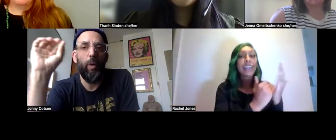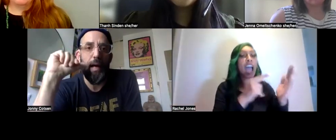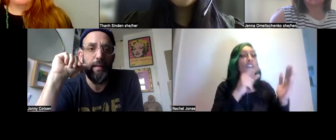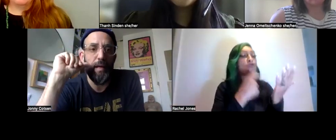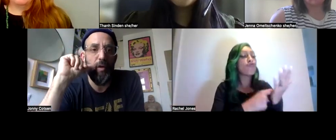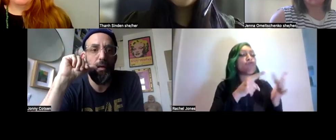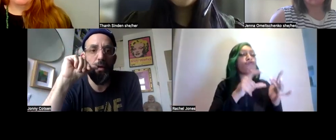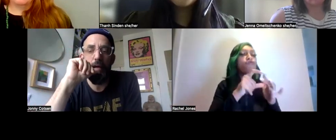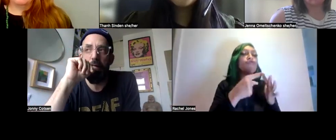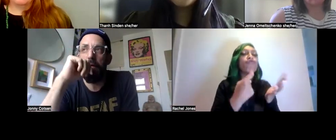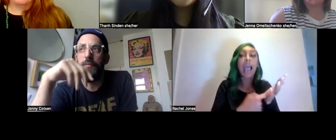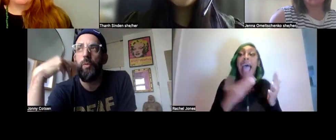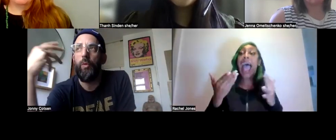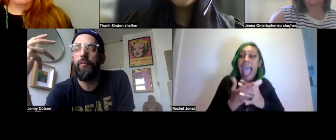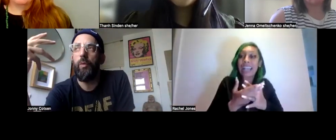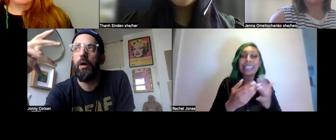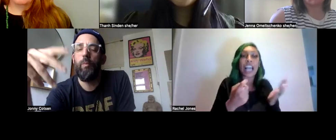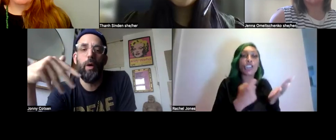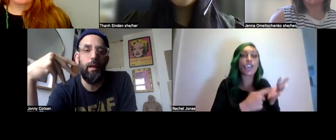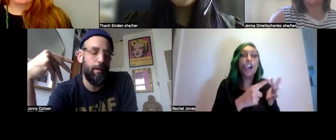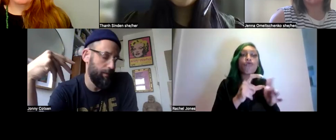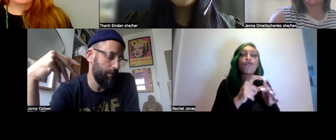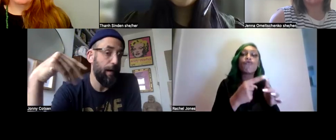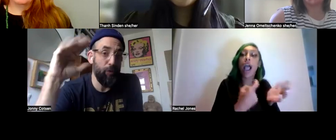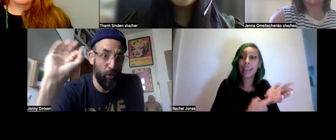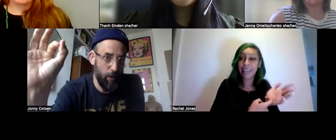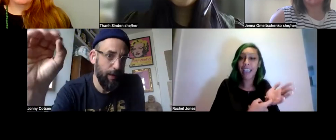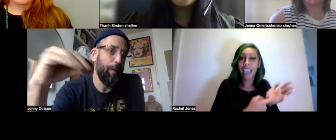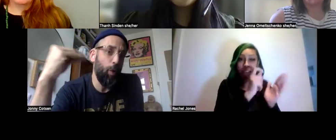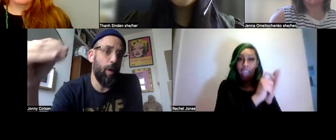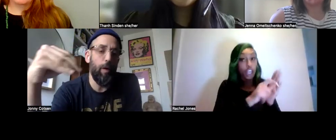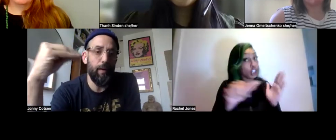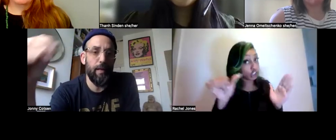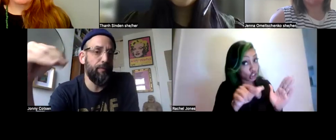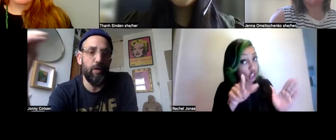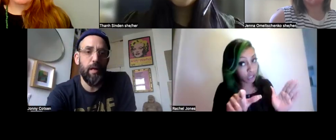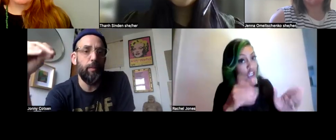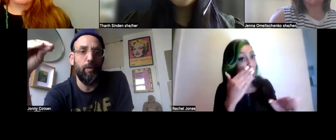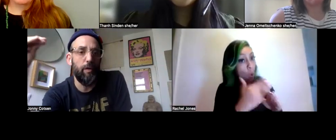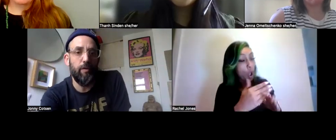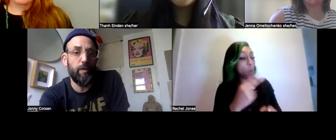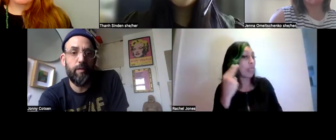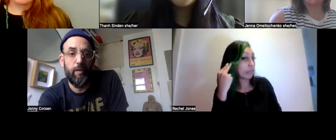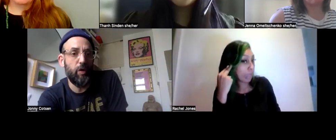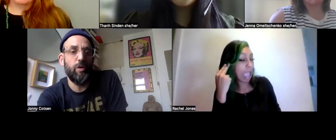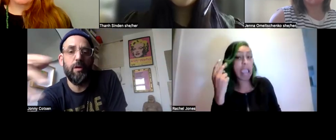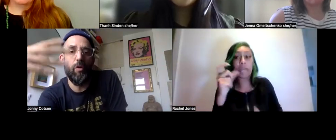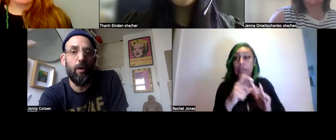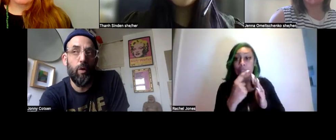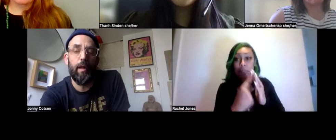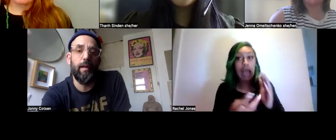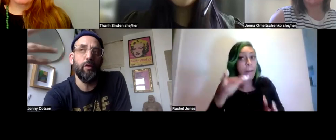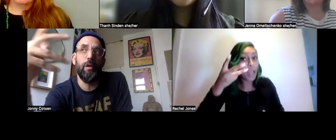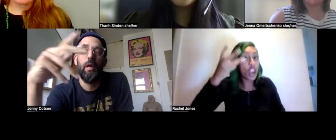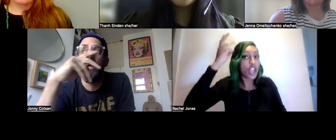don't know what the asset voider is, if you are willing, and you should work with the deaf or disabled, neurodivergent in